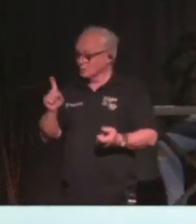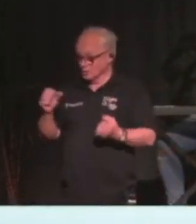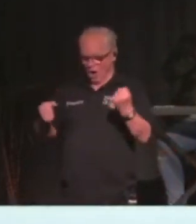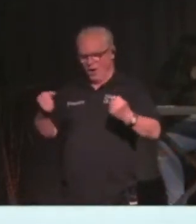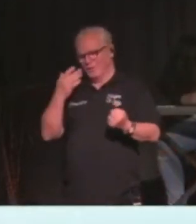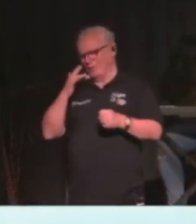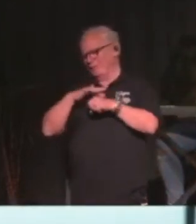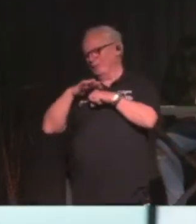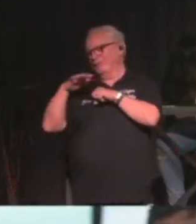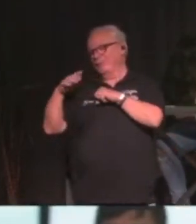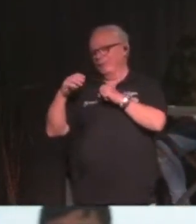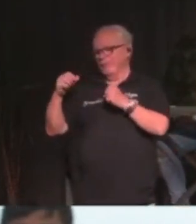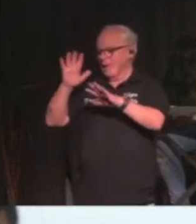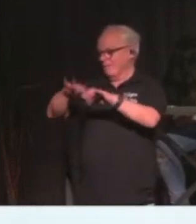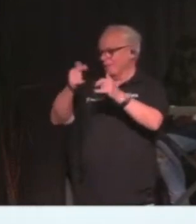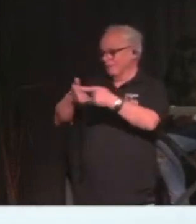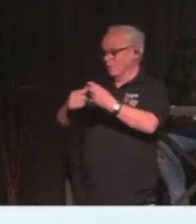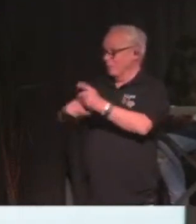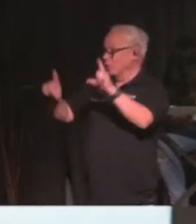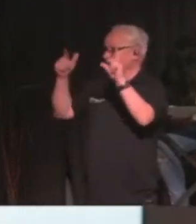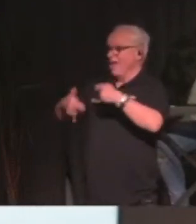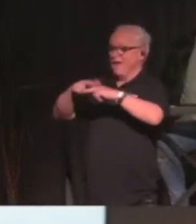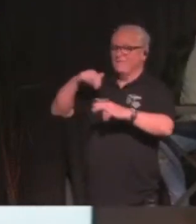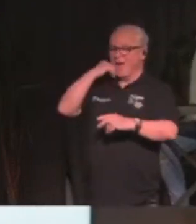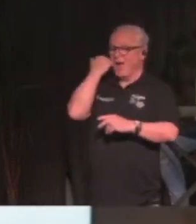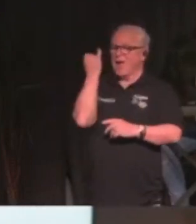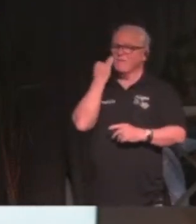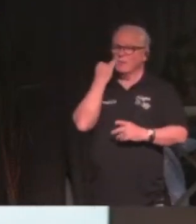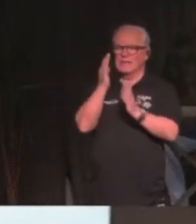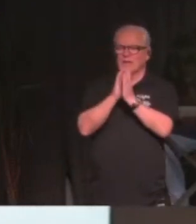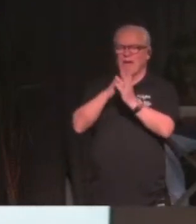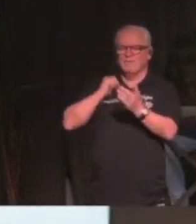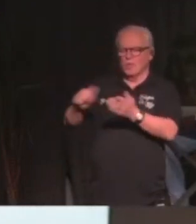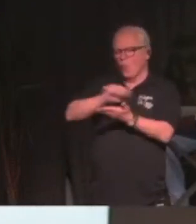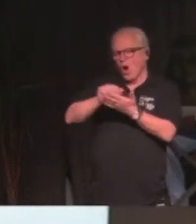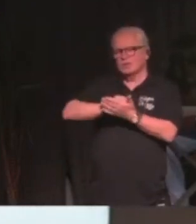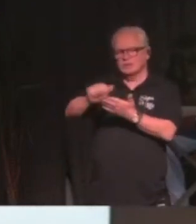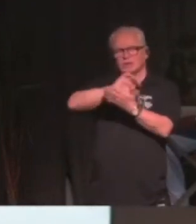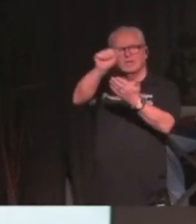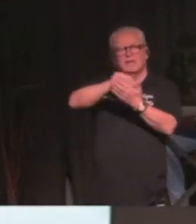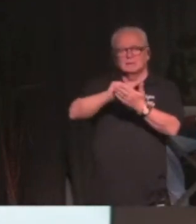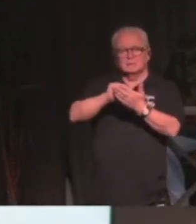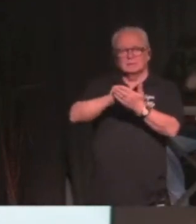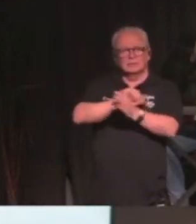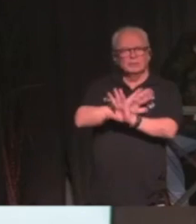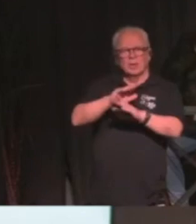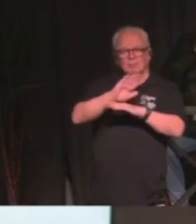But if you have to wash it every Sunday and shine it every Sunday, is not a blessing anymore.